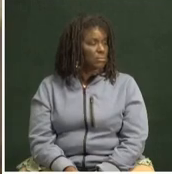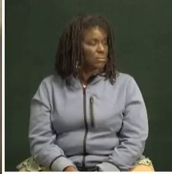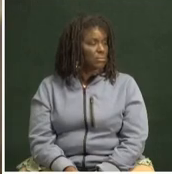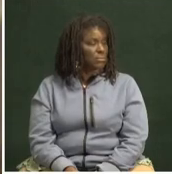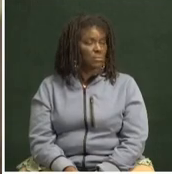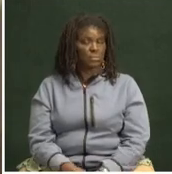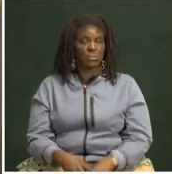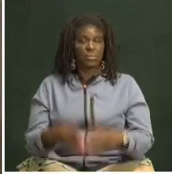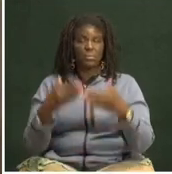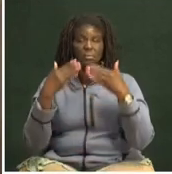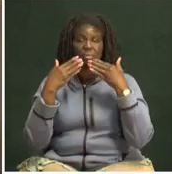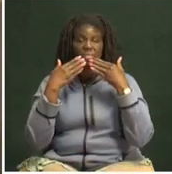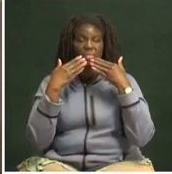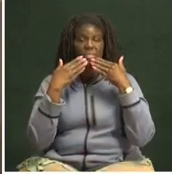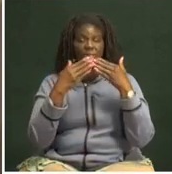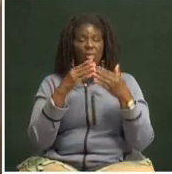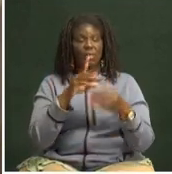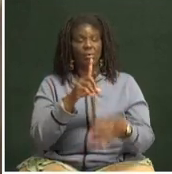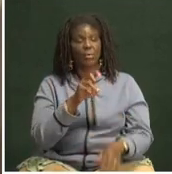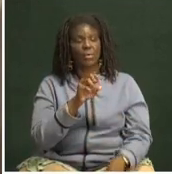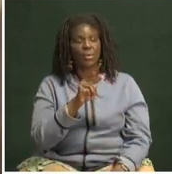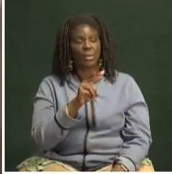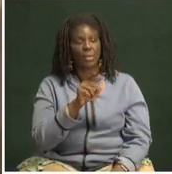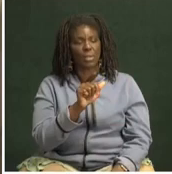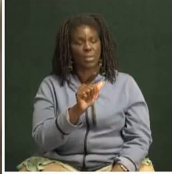Thank you, Deanna.